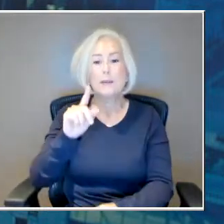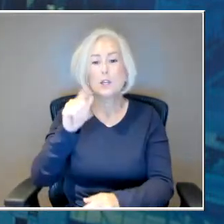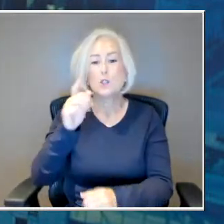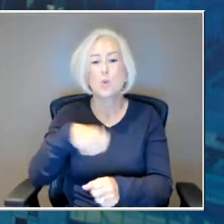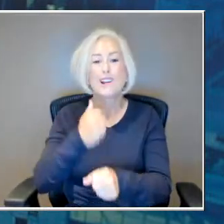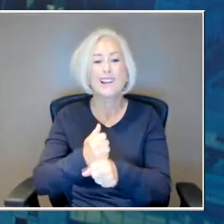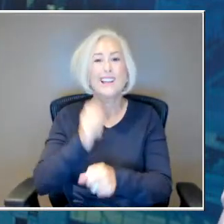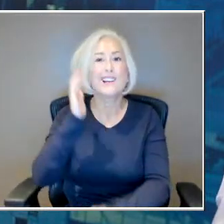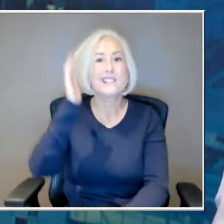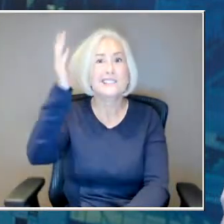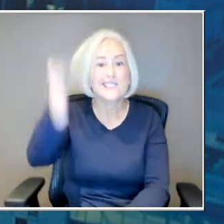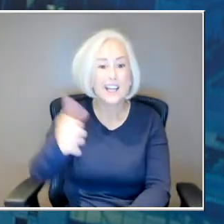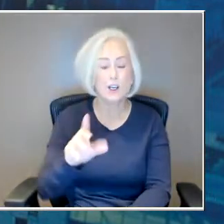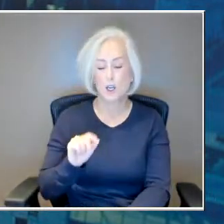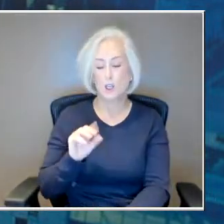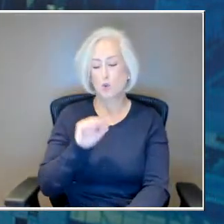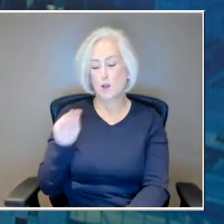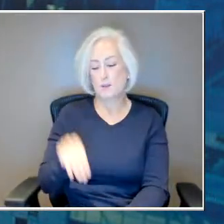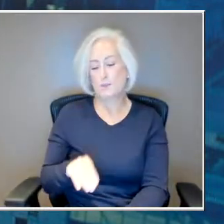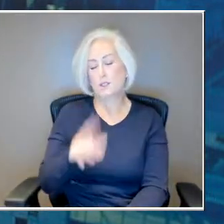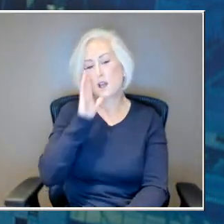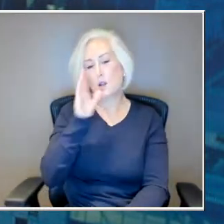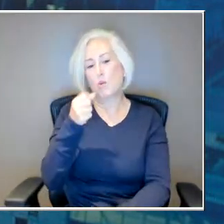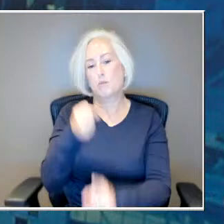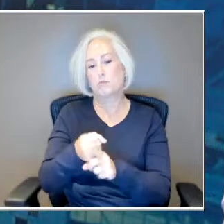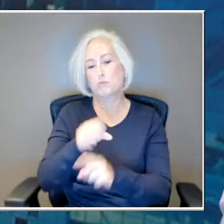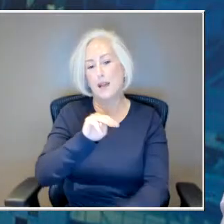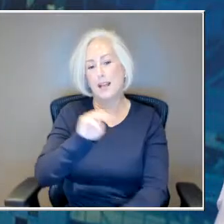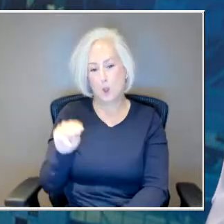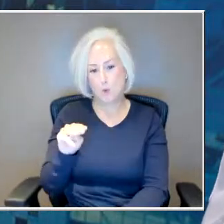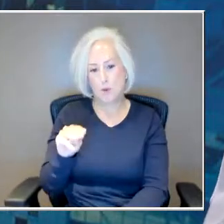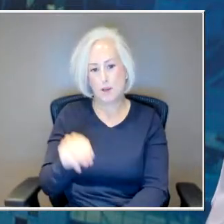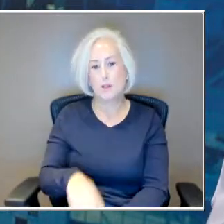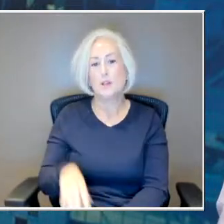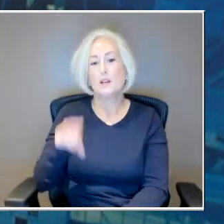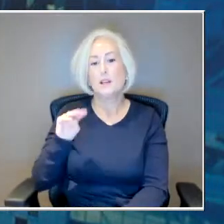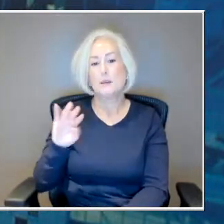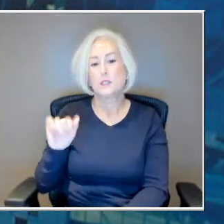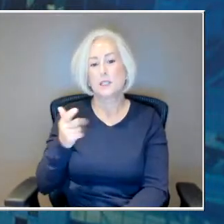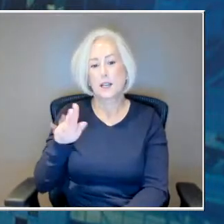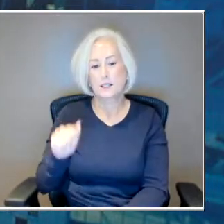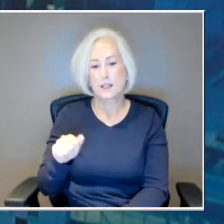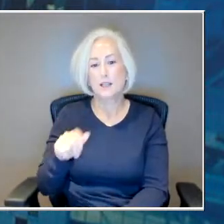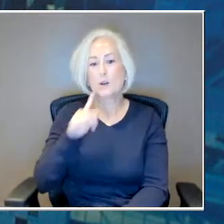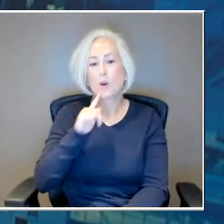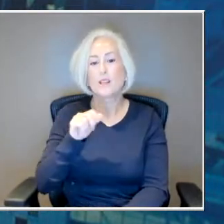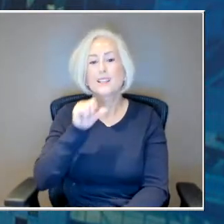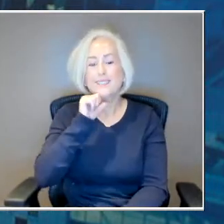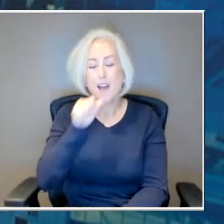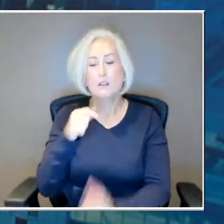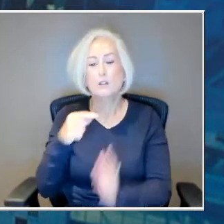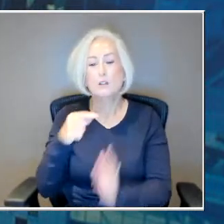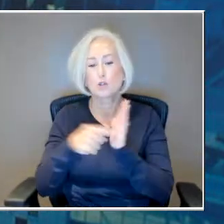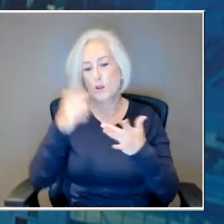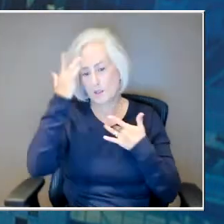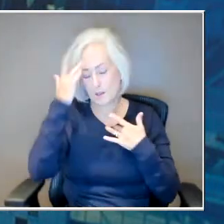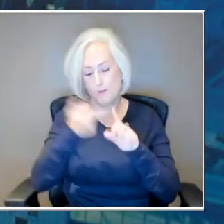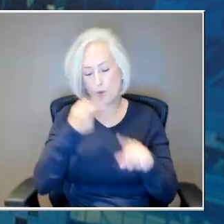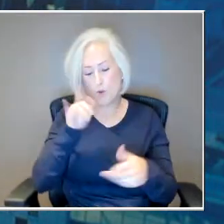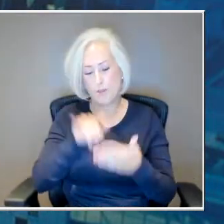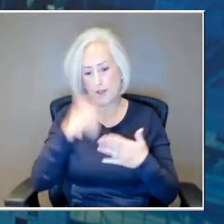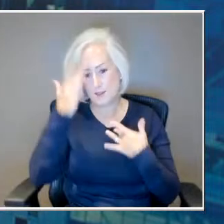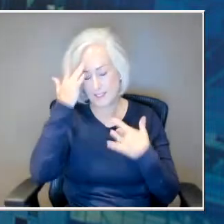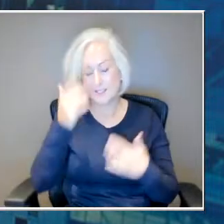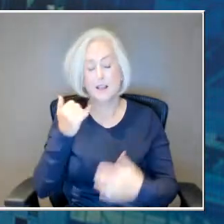patients. 80% will have this MGUS, which is asymptomatic, staying asymptomatic. If you give CAR T-cell just to drop the